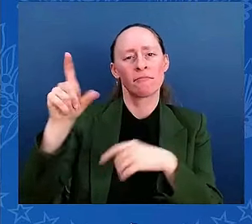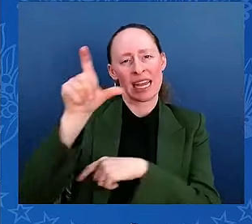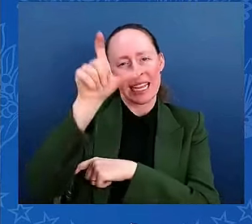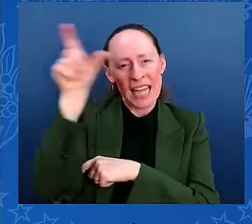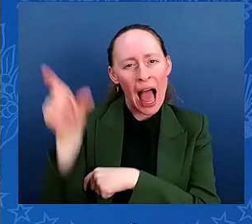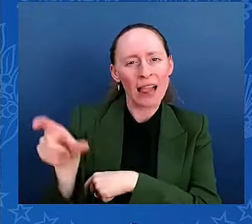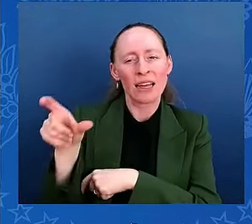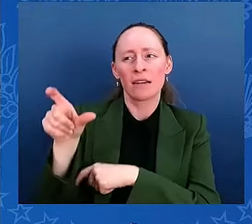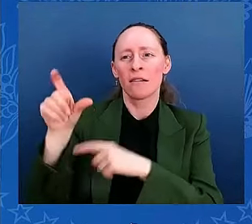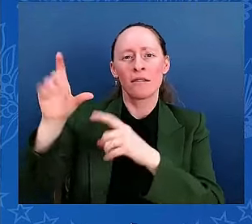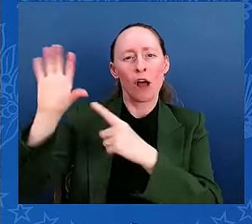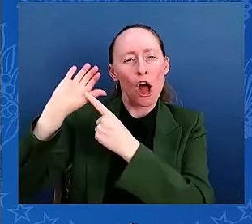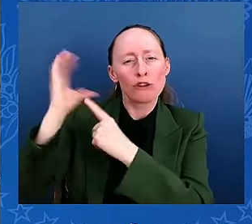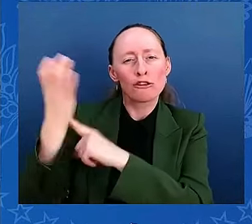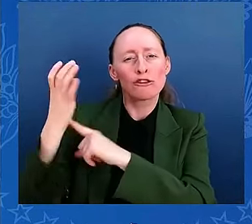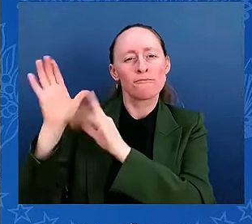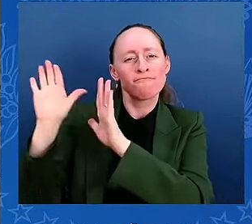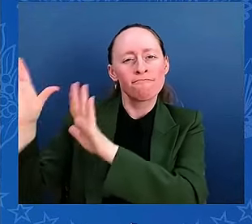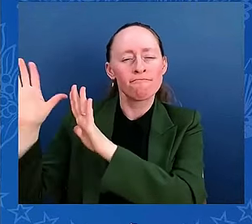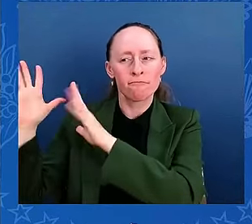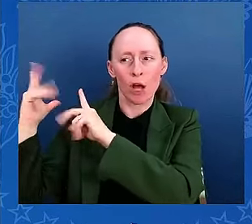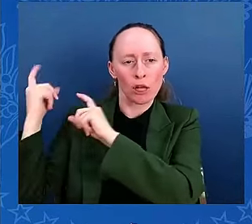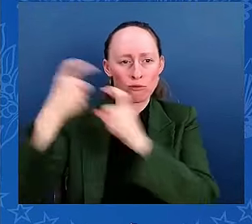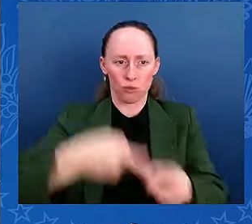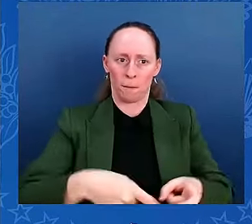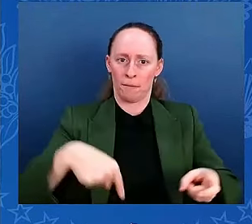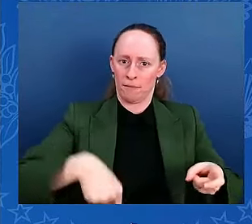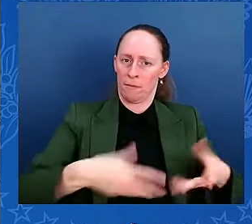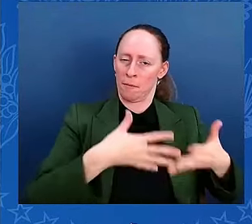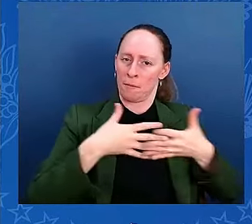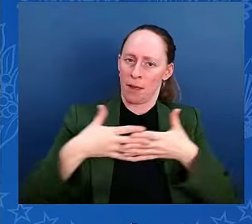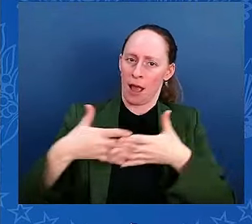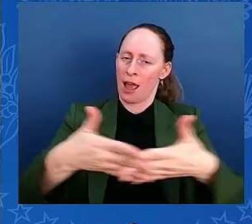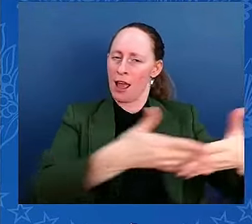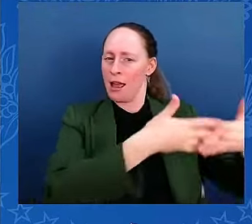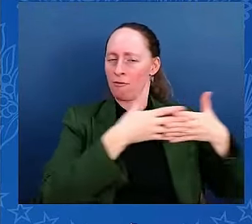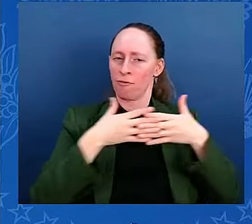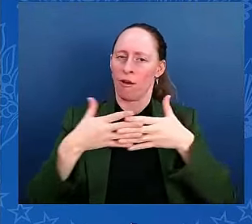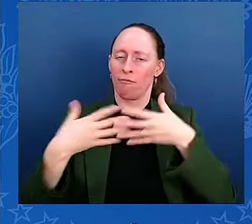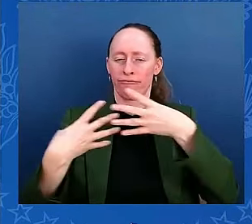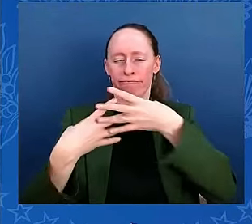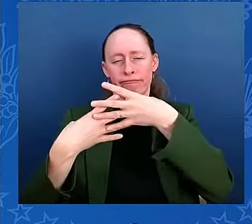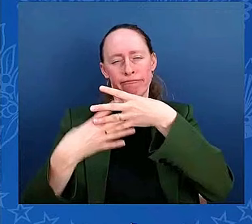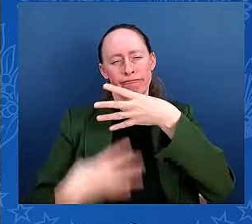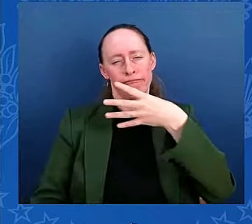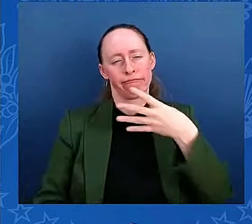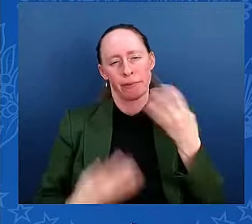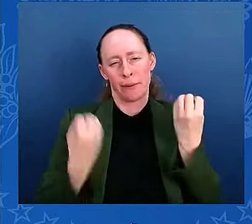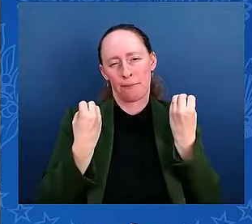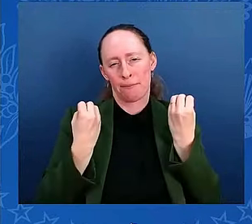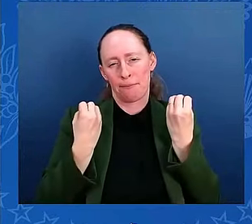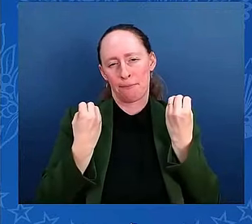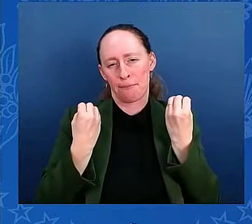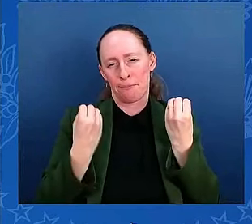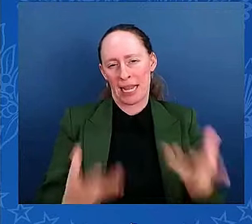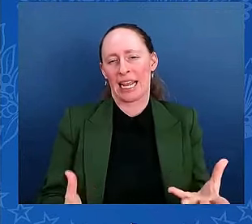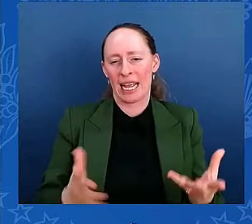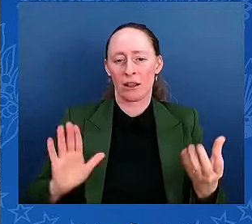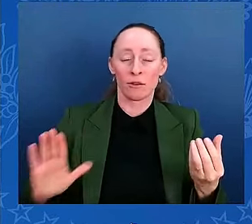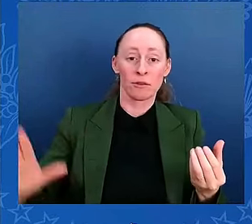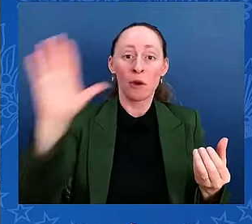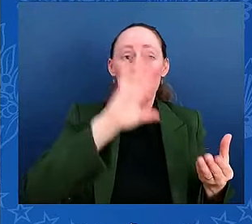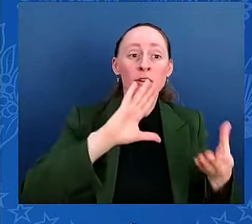And it's kind of endless. For some of our families, your story is America's story. It stretches back generations. For others, it just